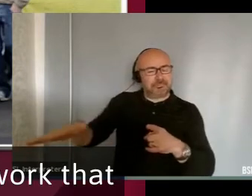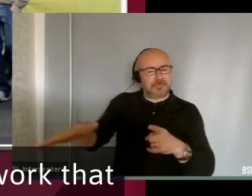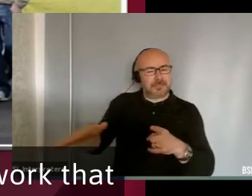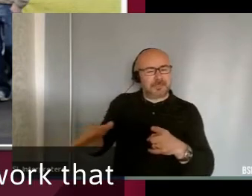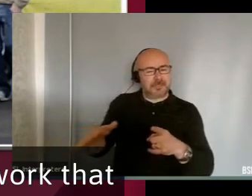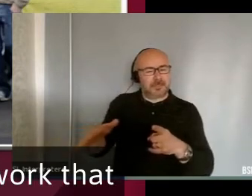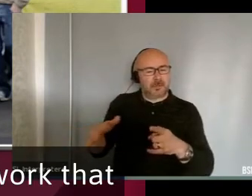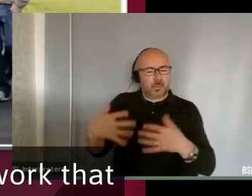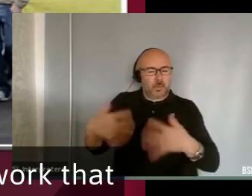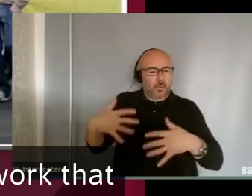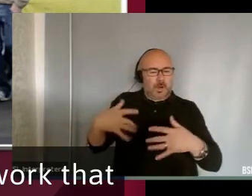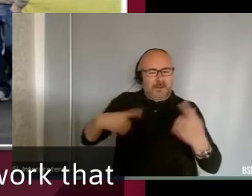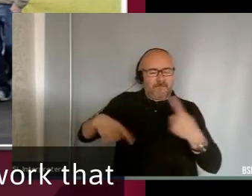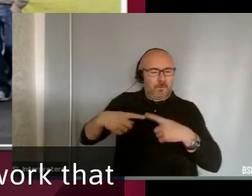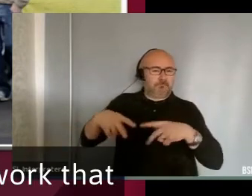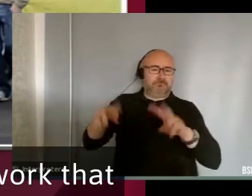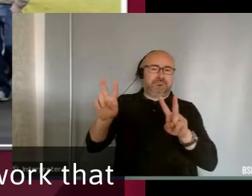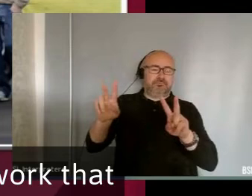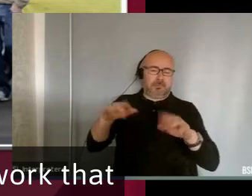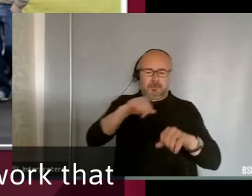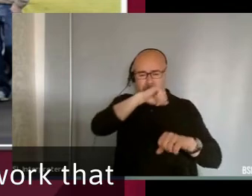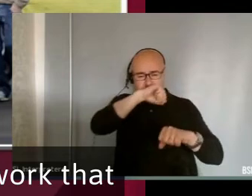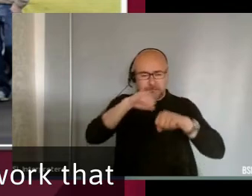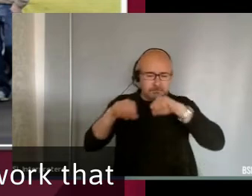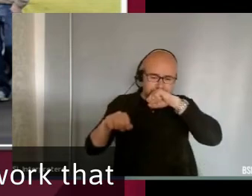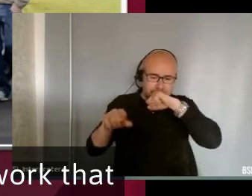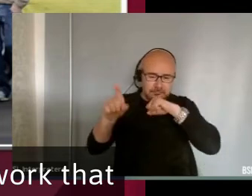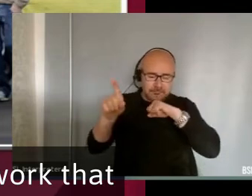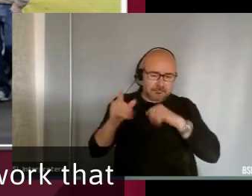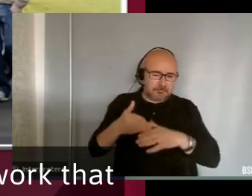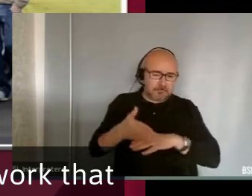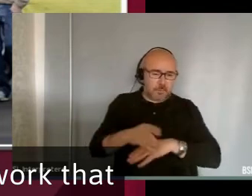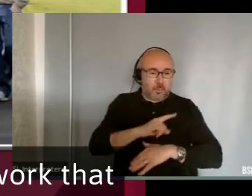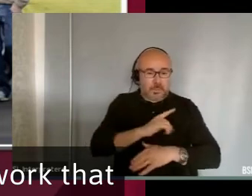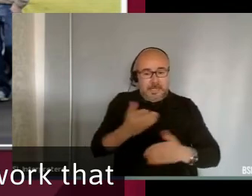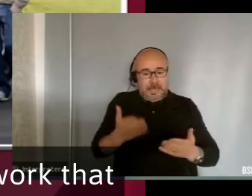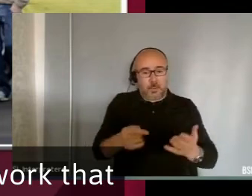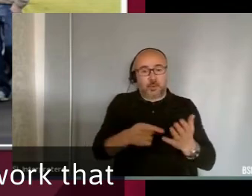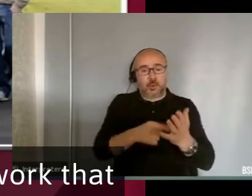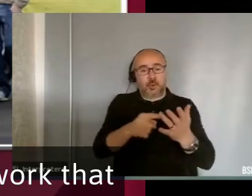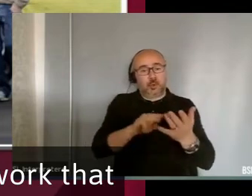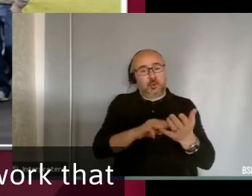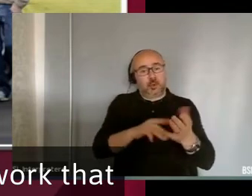result in Tommy and the work that Tommy has done to commemorate